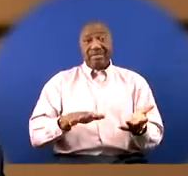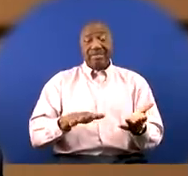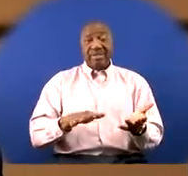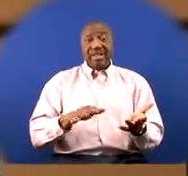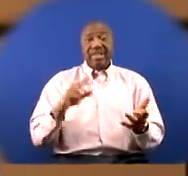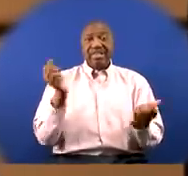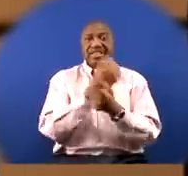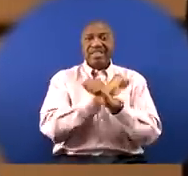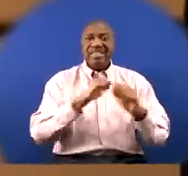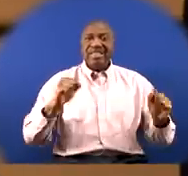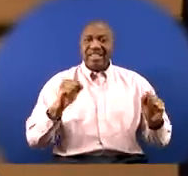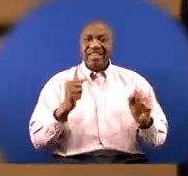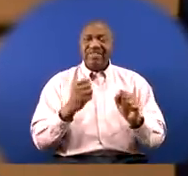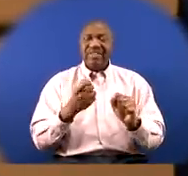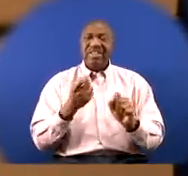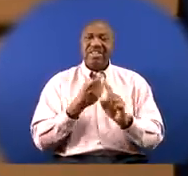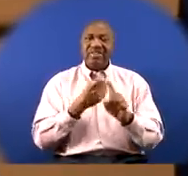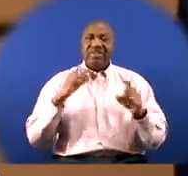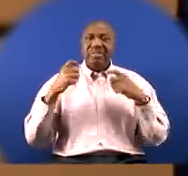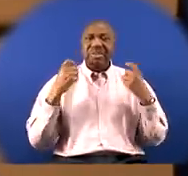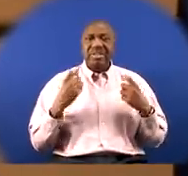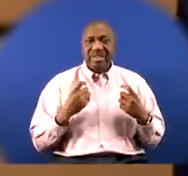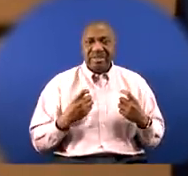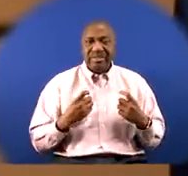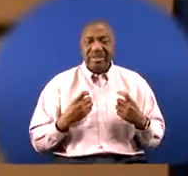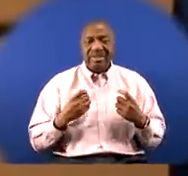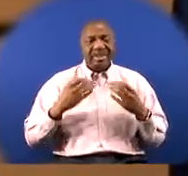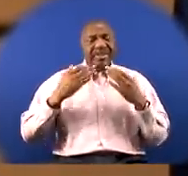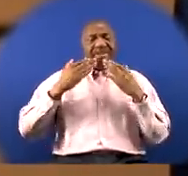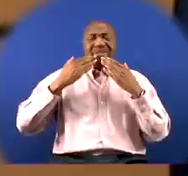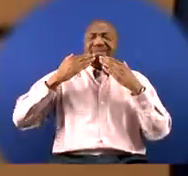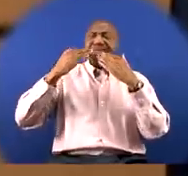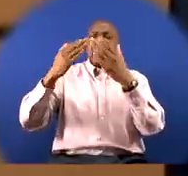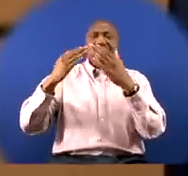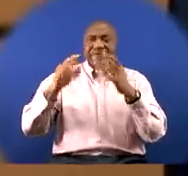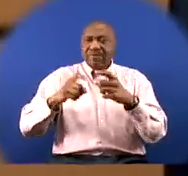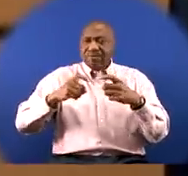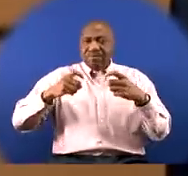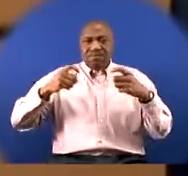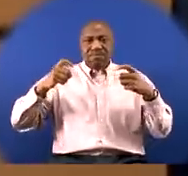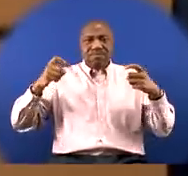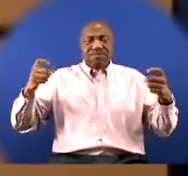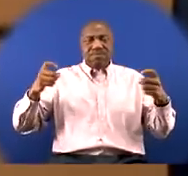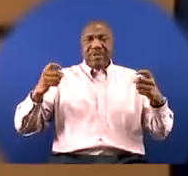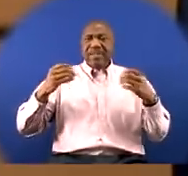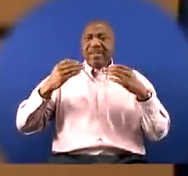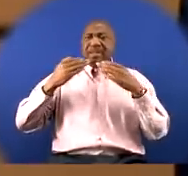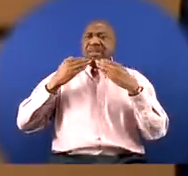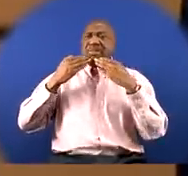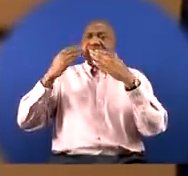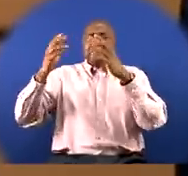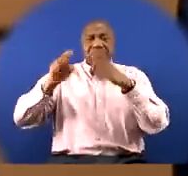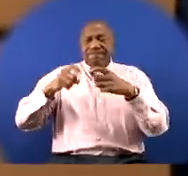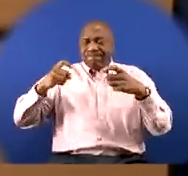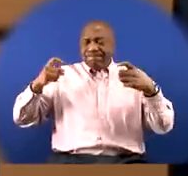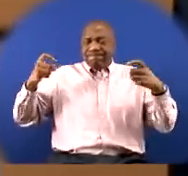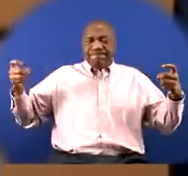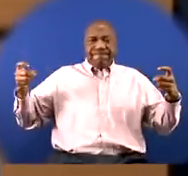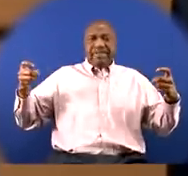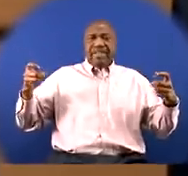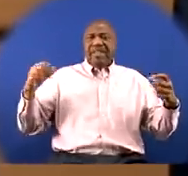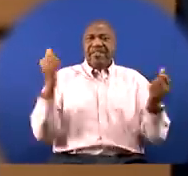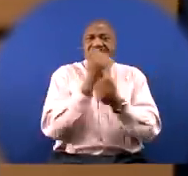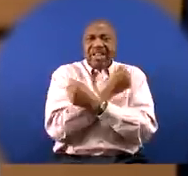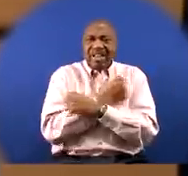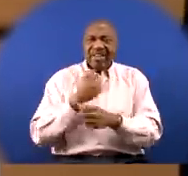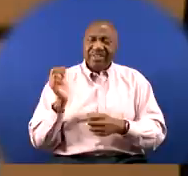to save us from our sins. Thank you so much. Thank you so much for loving